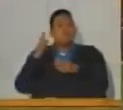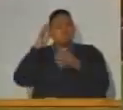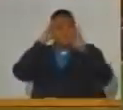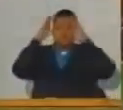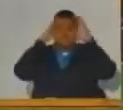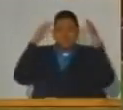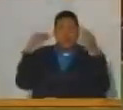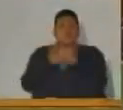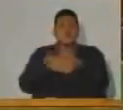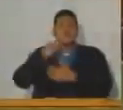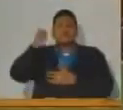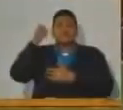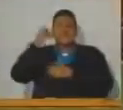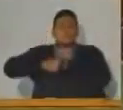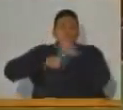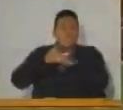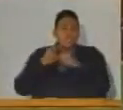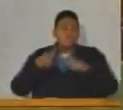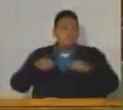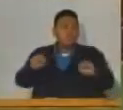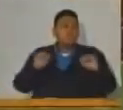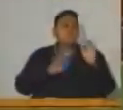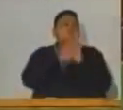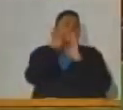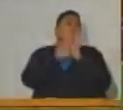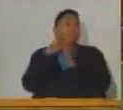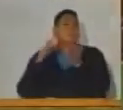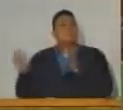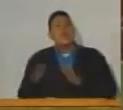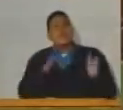of a new 10-year strategic development plan.